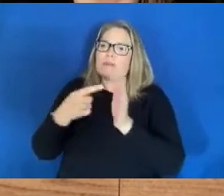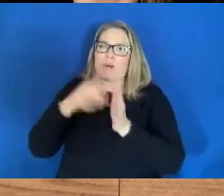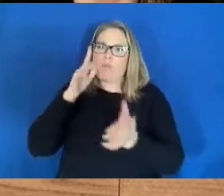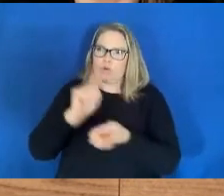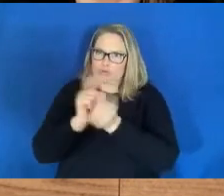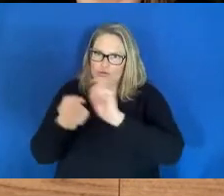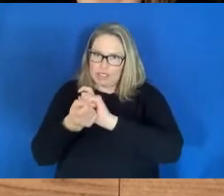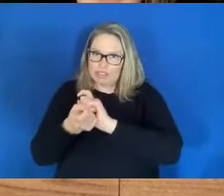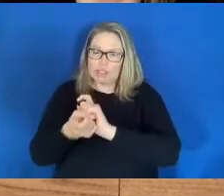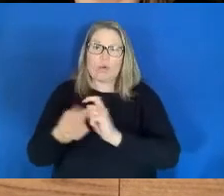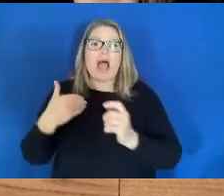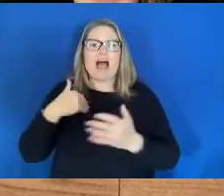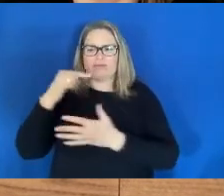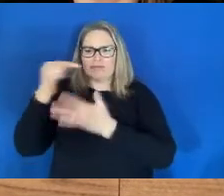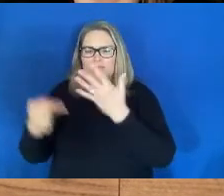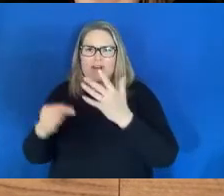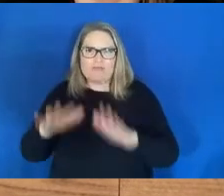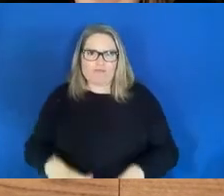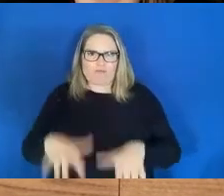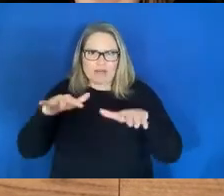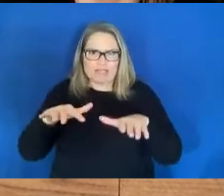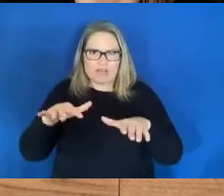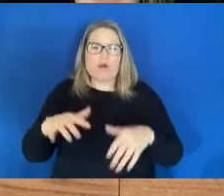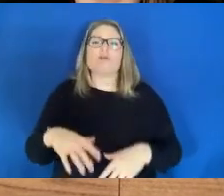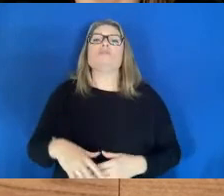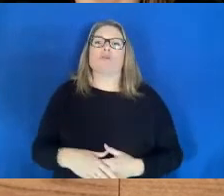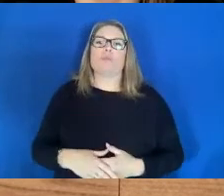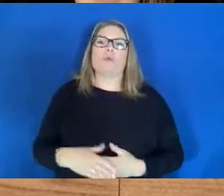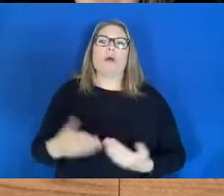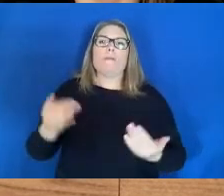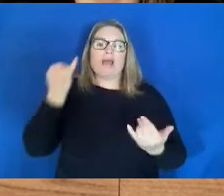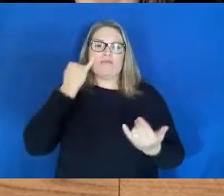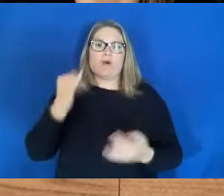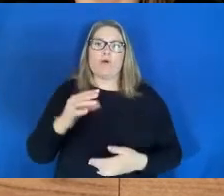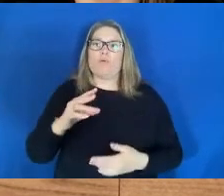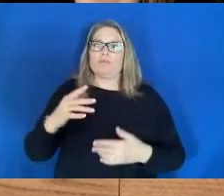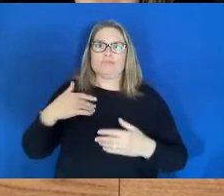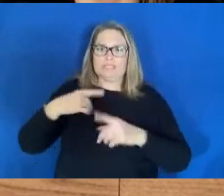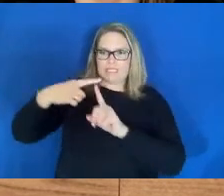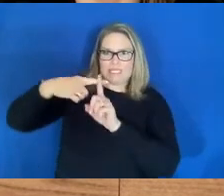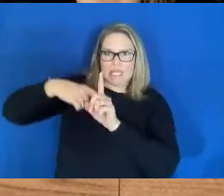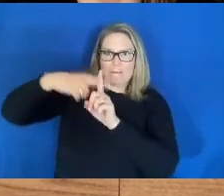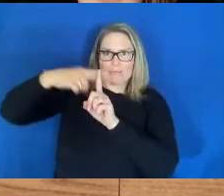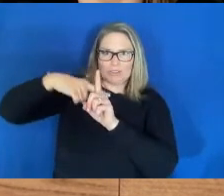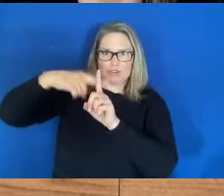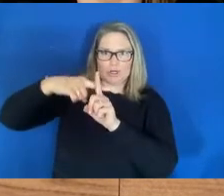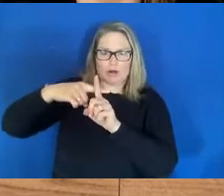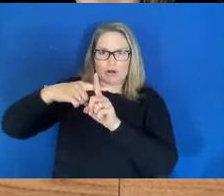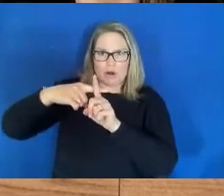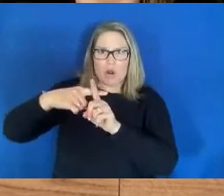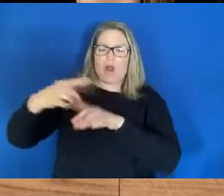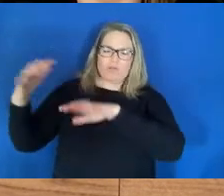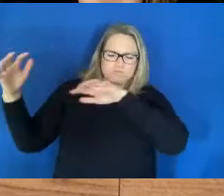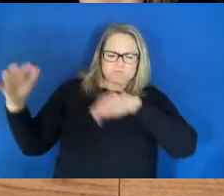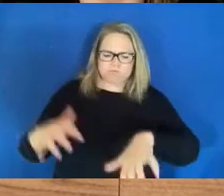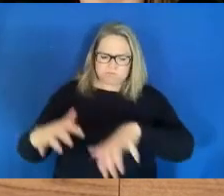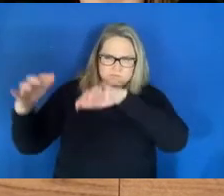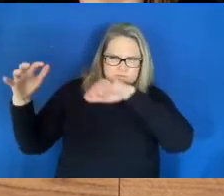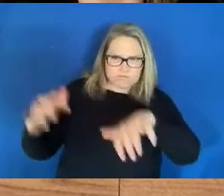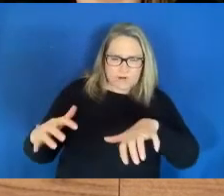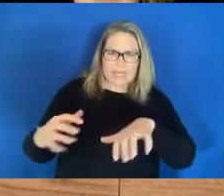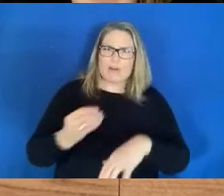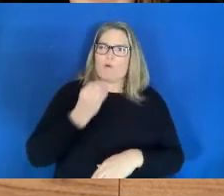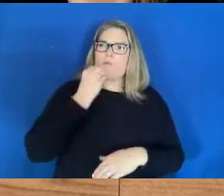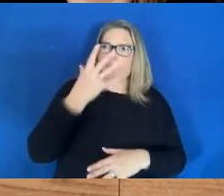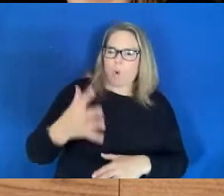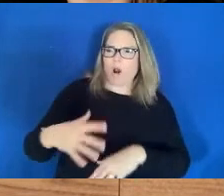flooding. During the spring freshet, a rapid increase in temperature combined with heavy rain can increase water